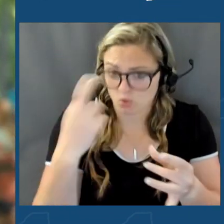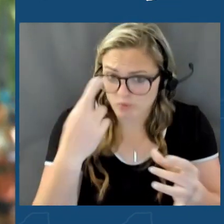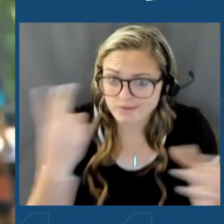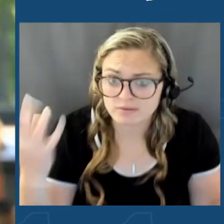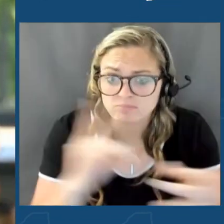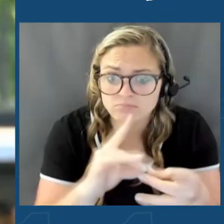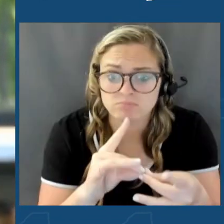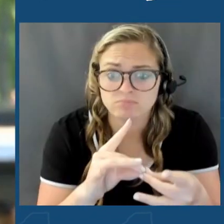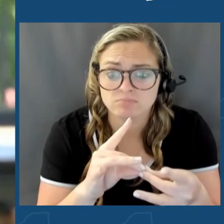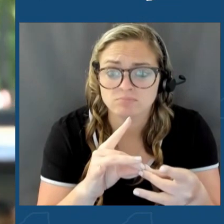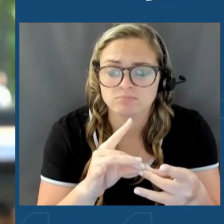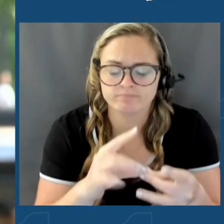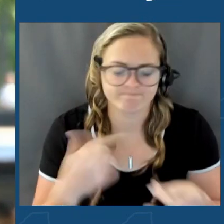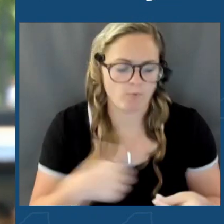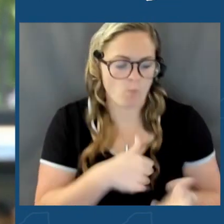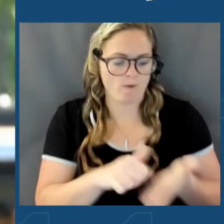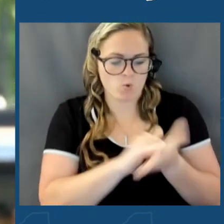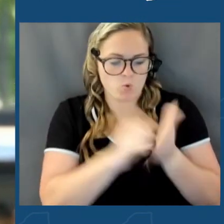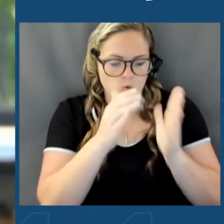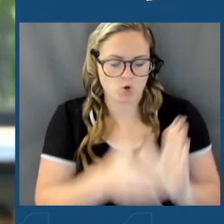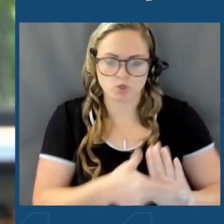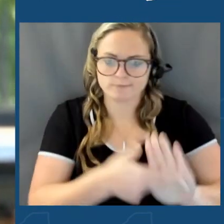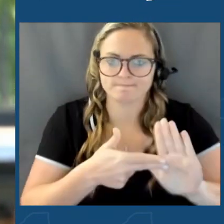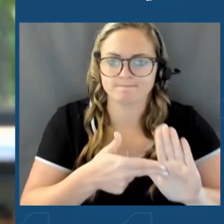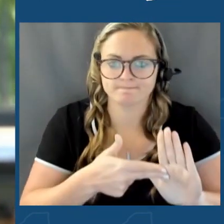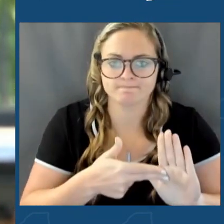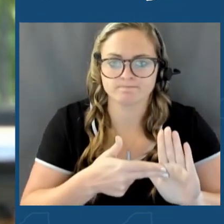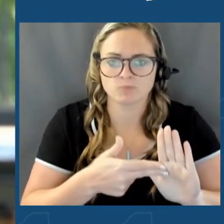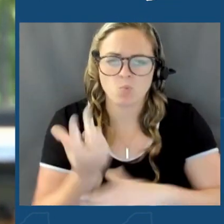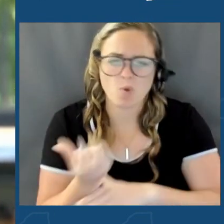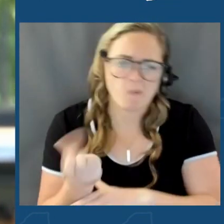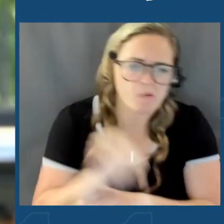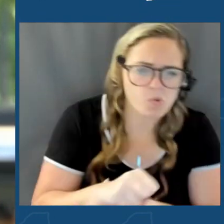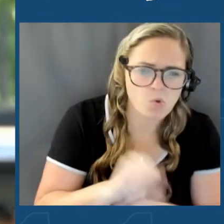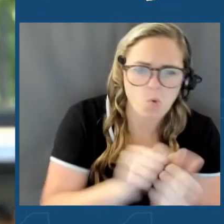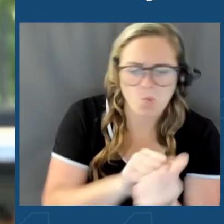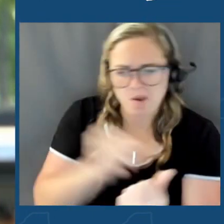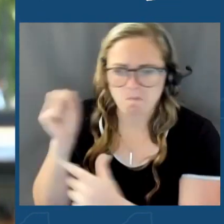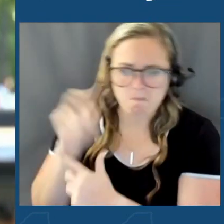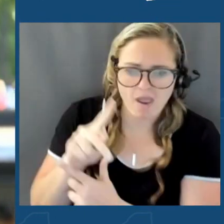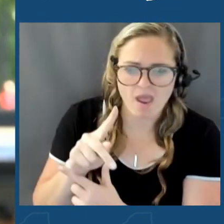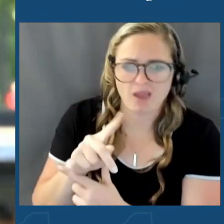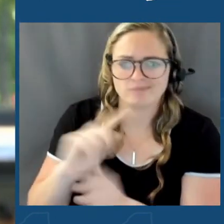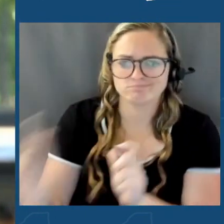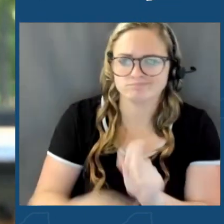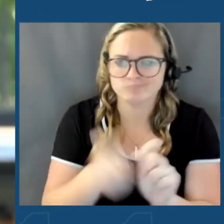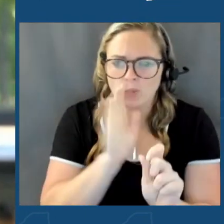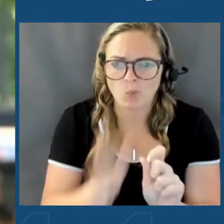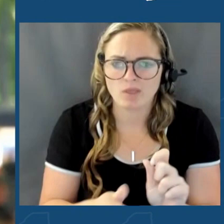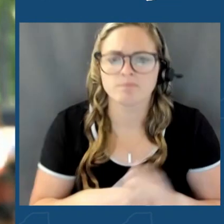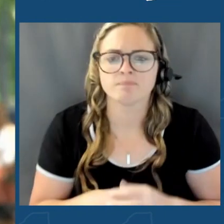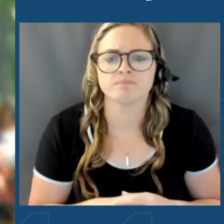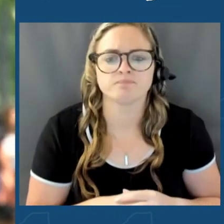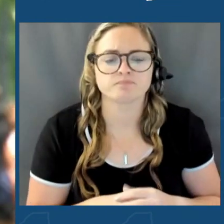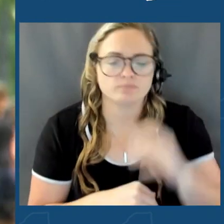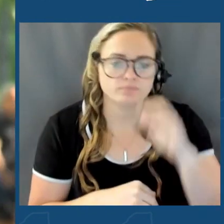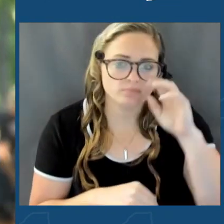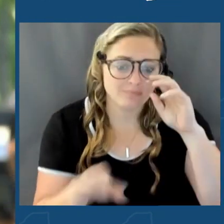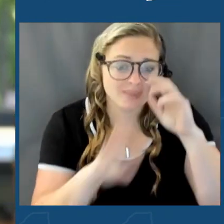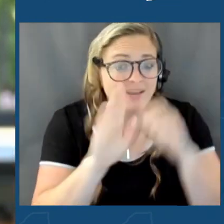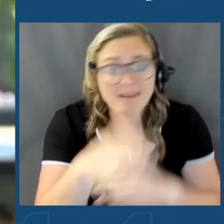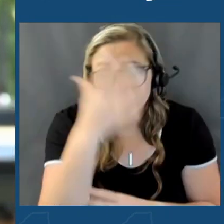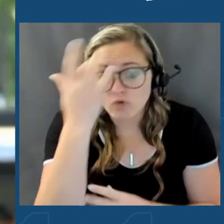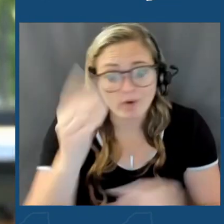in our DNA. When we get knocked down, we fight back and we come back. And we must never, ever forget that lesson. That